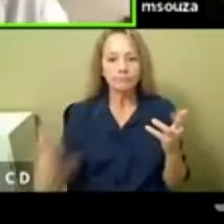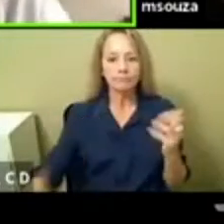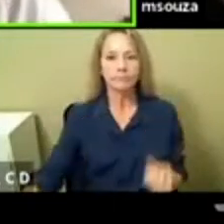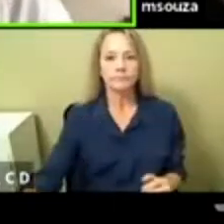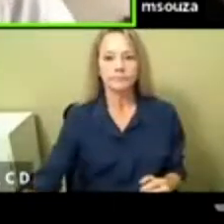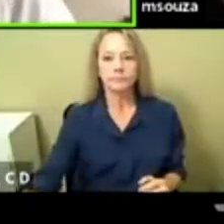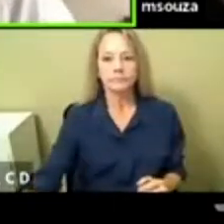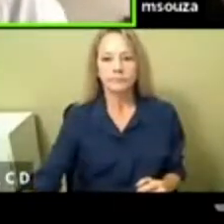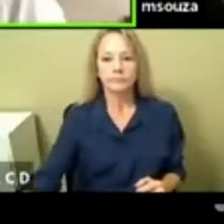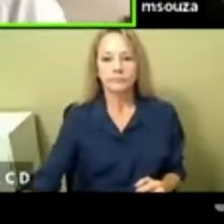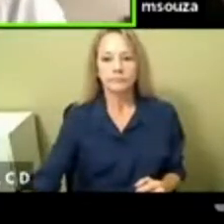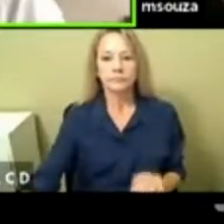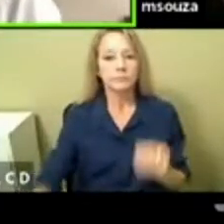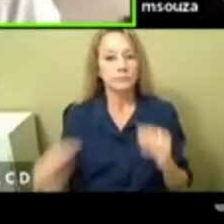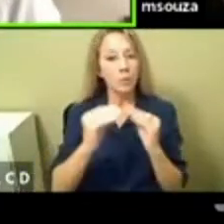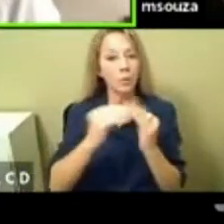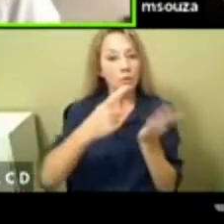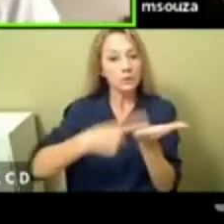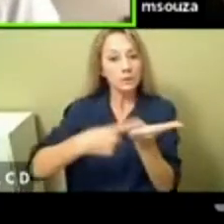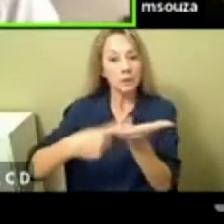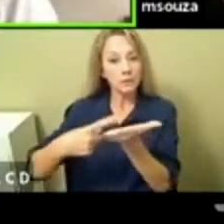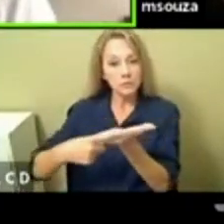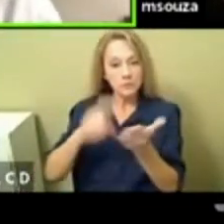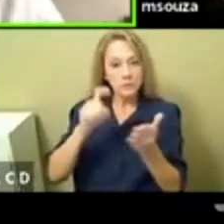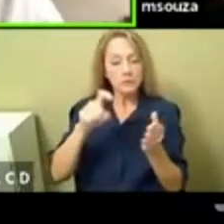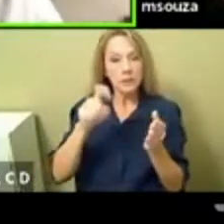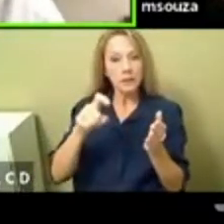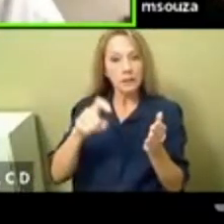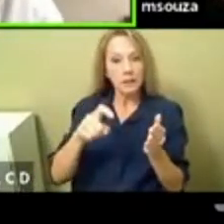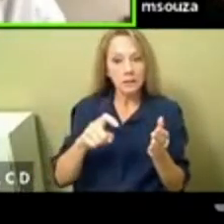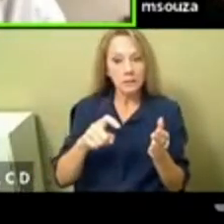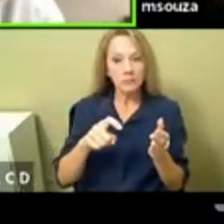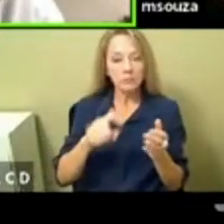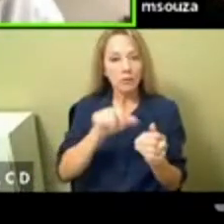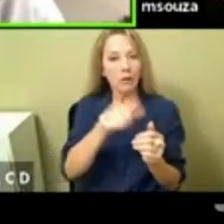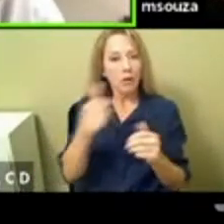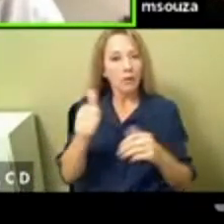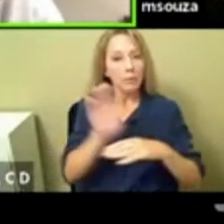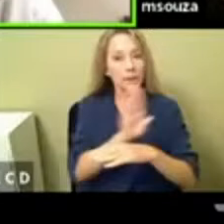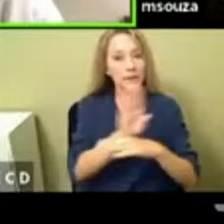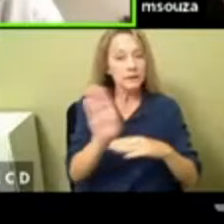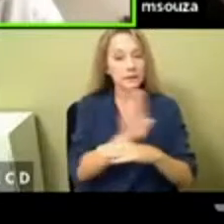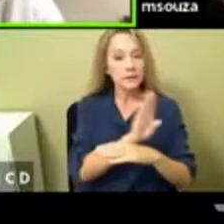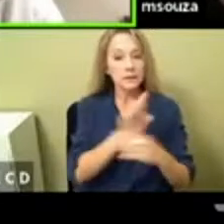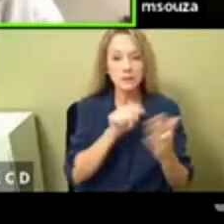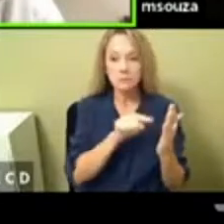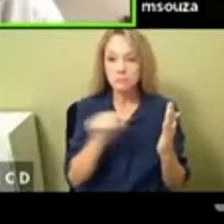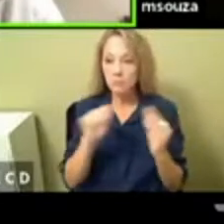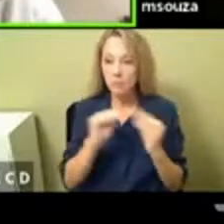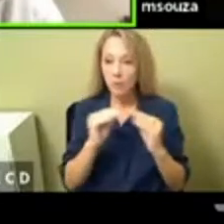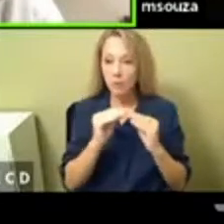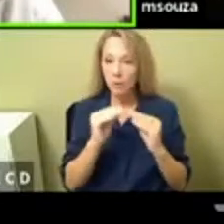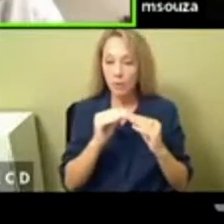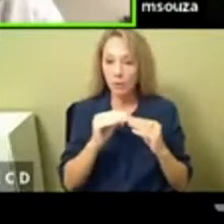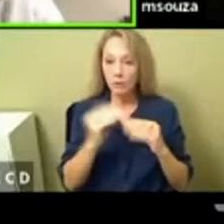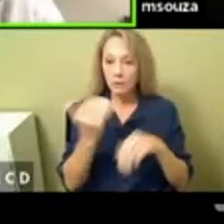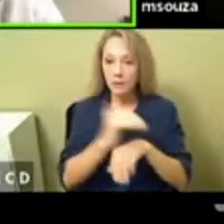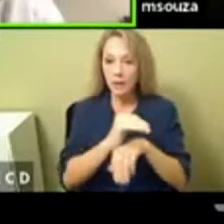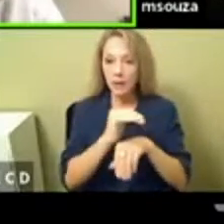Any other discussion that we need to go over? We're in the other business section. Anything else that we need to touch on this evening?